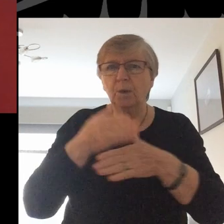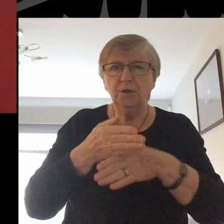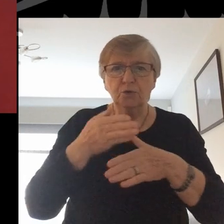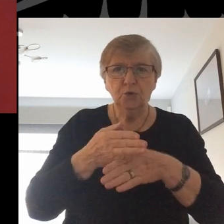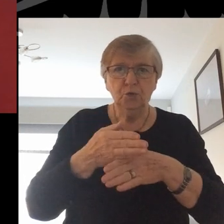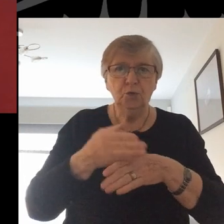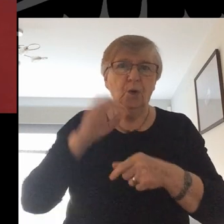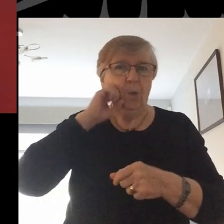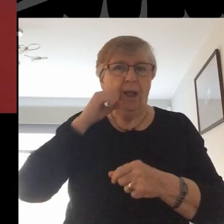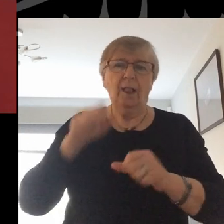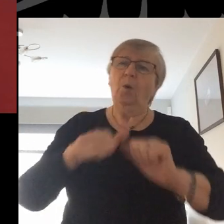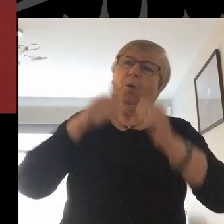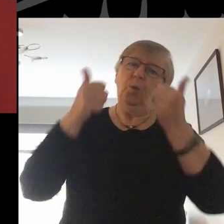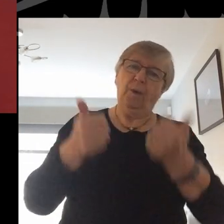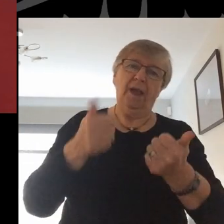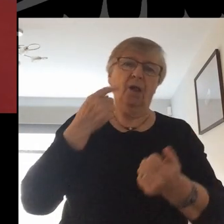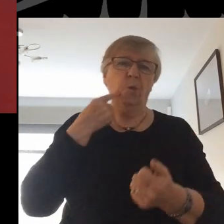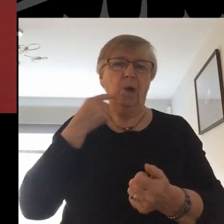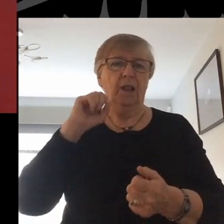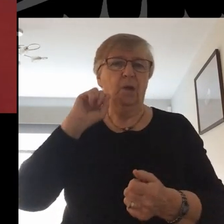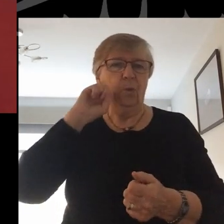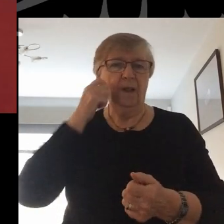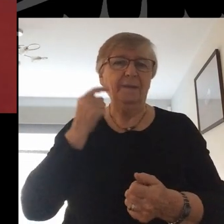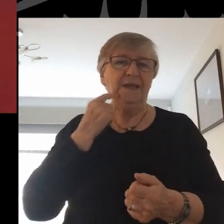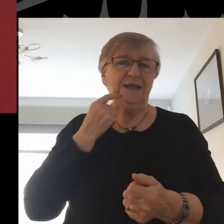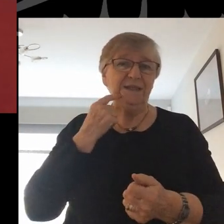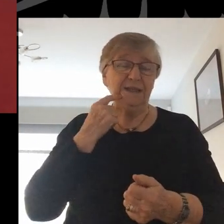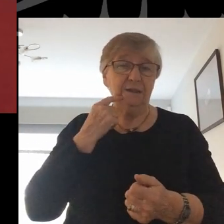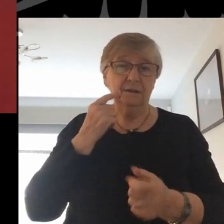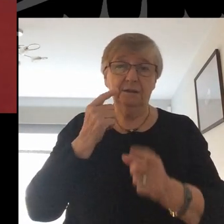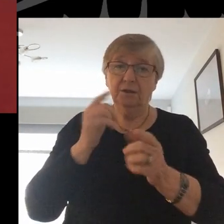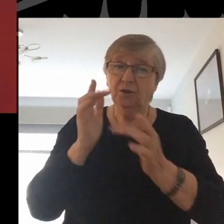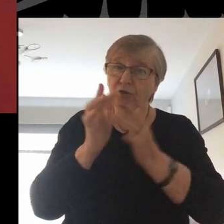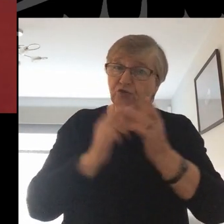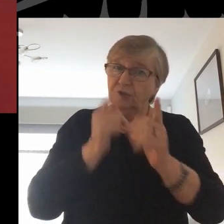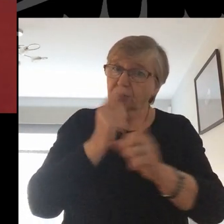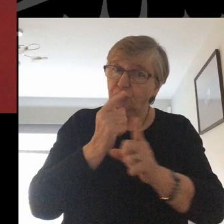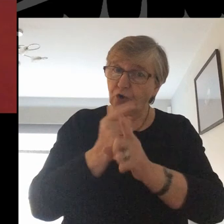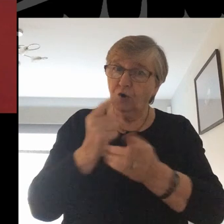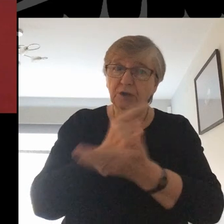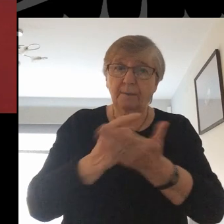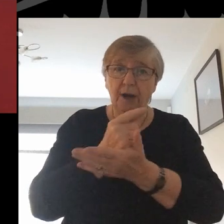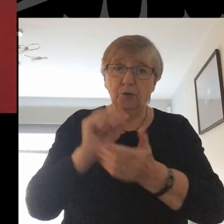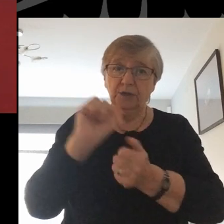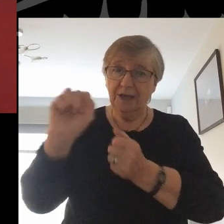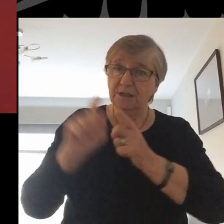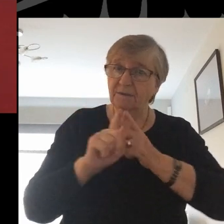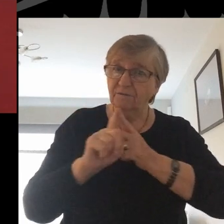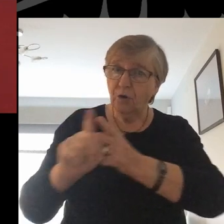going to go well and go easily. And Jesus talked about his followers being persecuted.